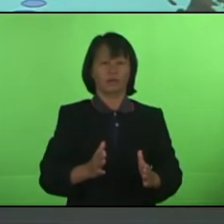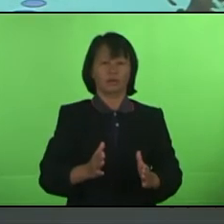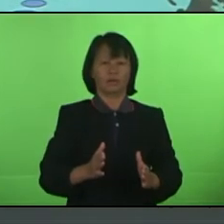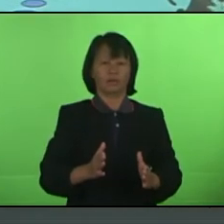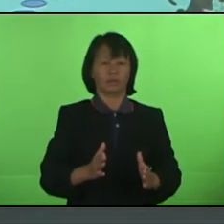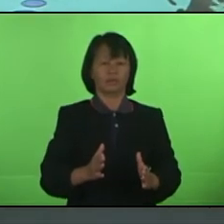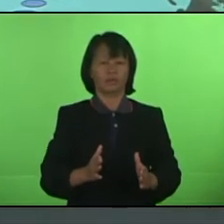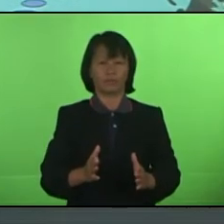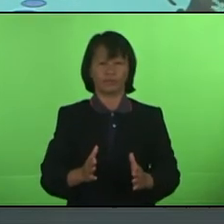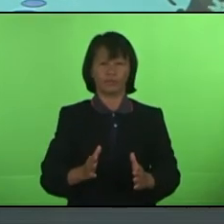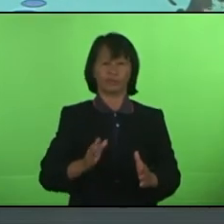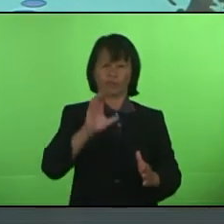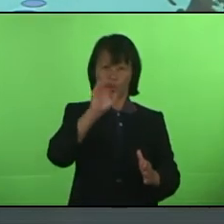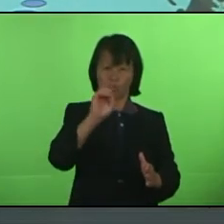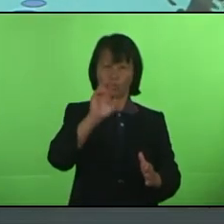days.